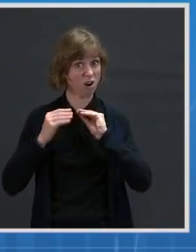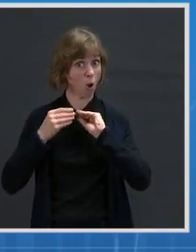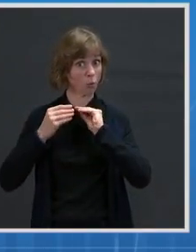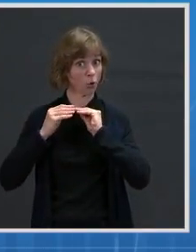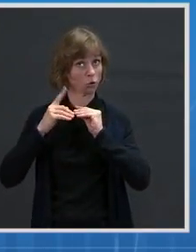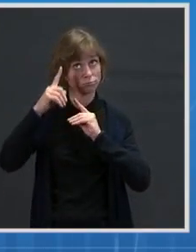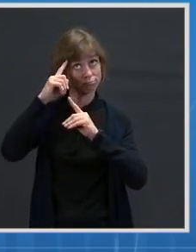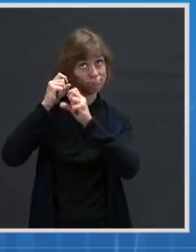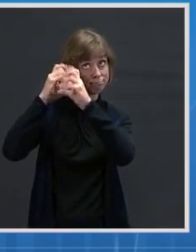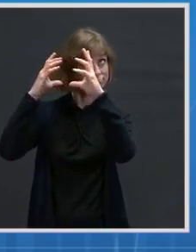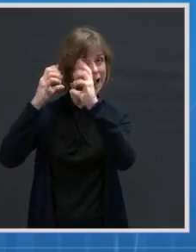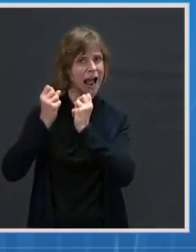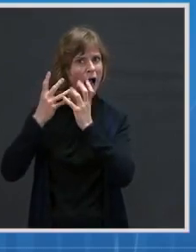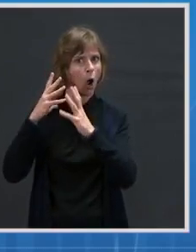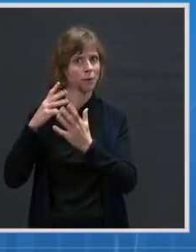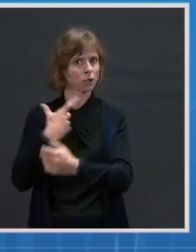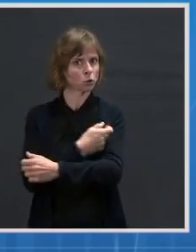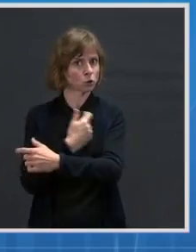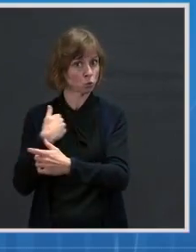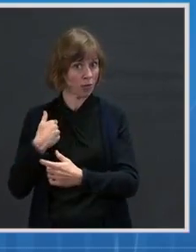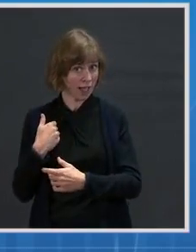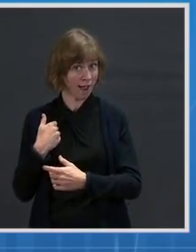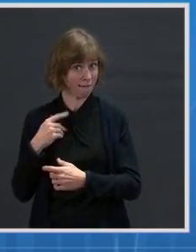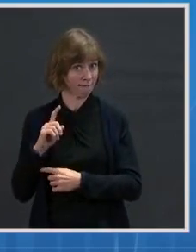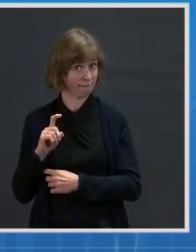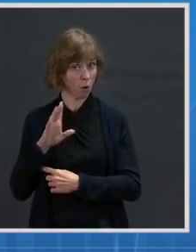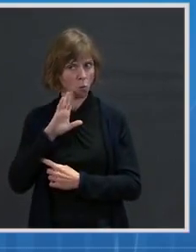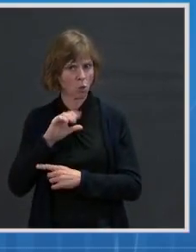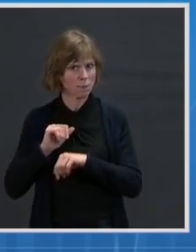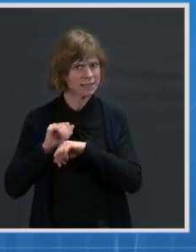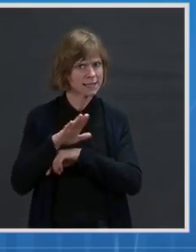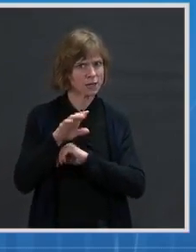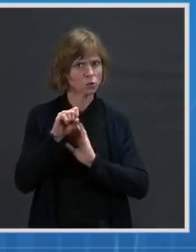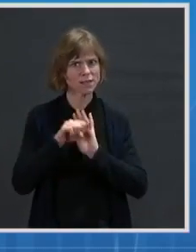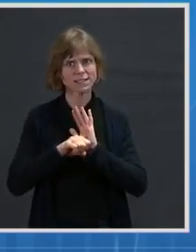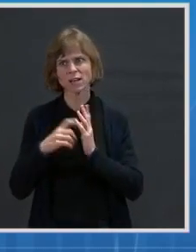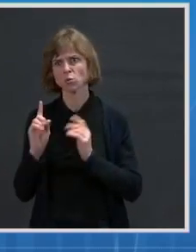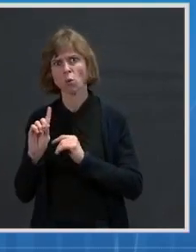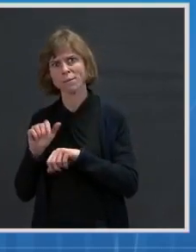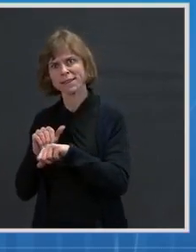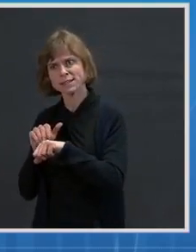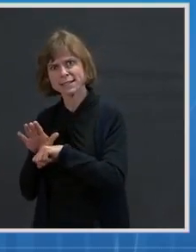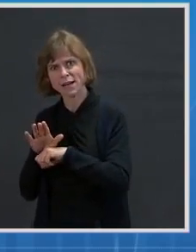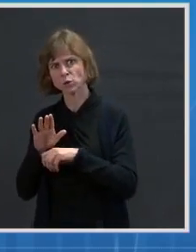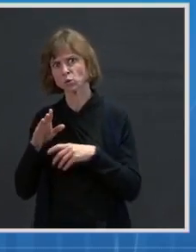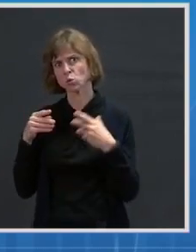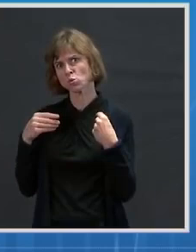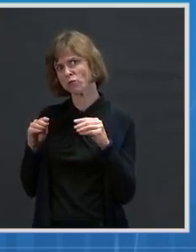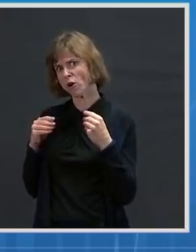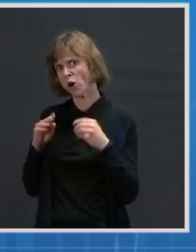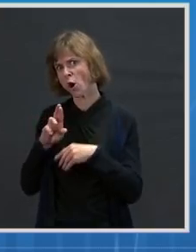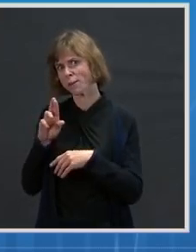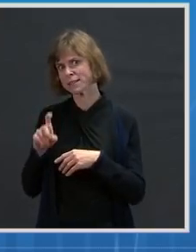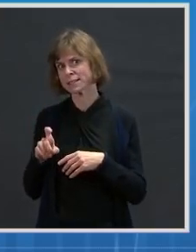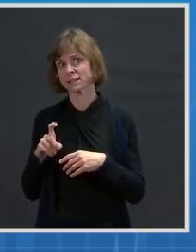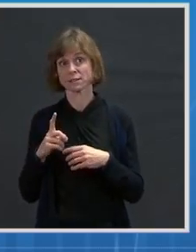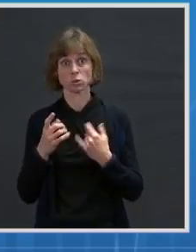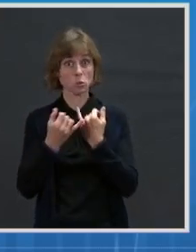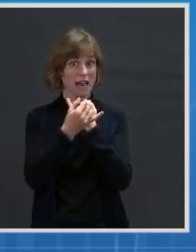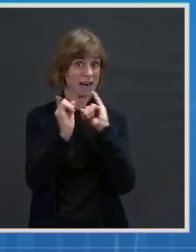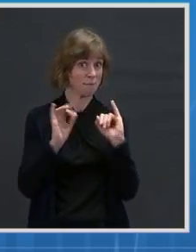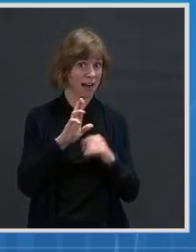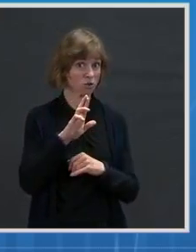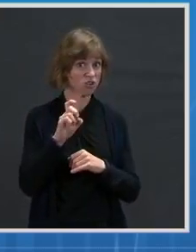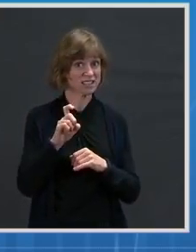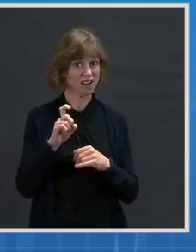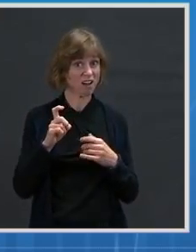you think you'll have? And will they go to the states? Will they go to retail pharmacies? Will they go to some of these independent retail pharmacies? Can you